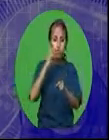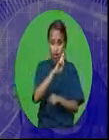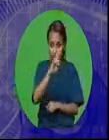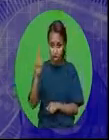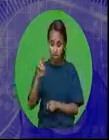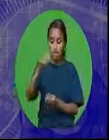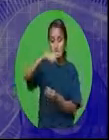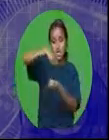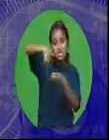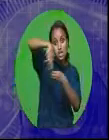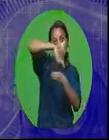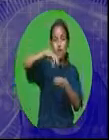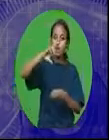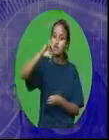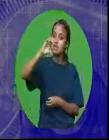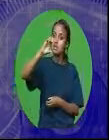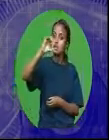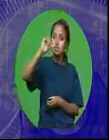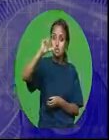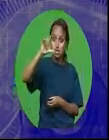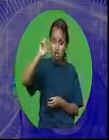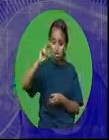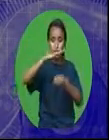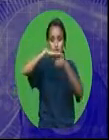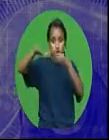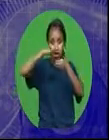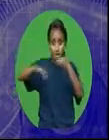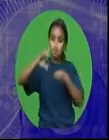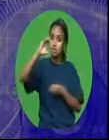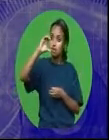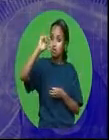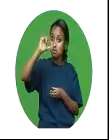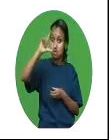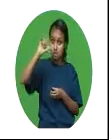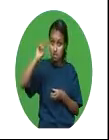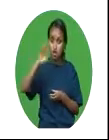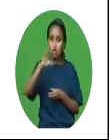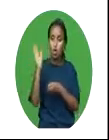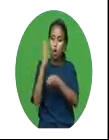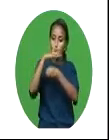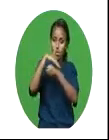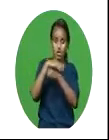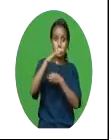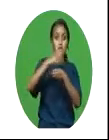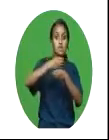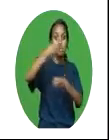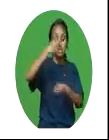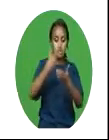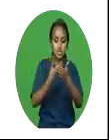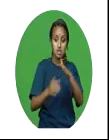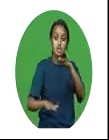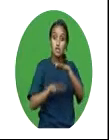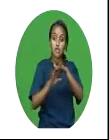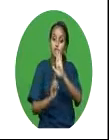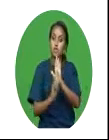circular cylinder, a truncated cylinder, and an oblique cylinder. The surface development of